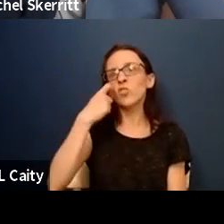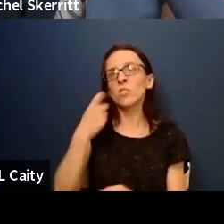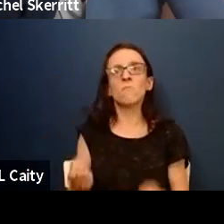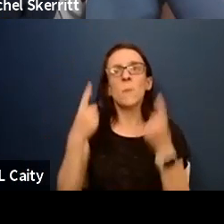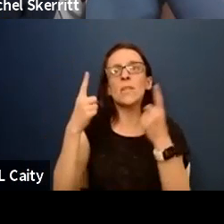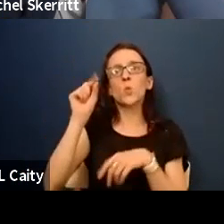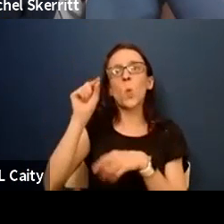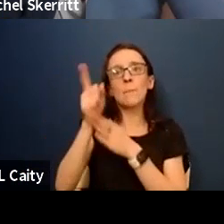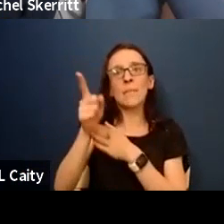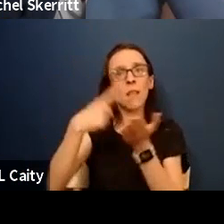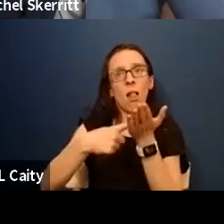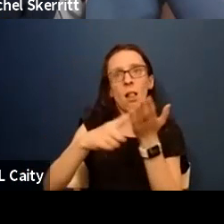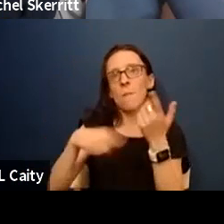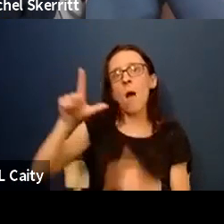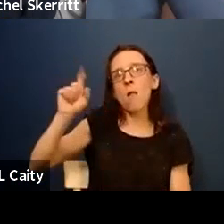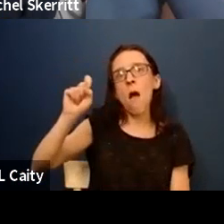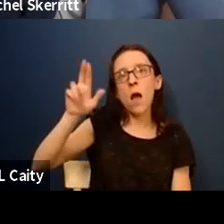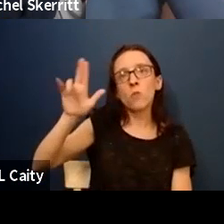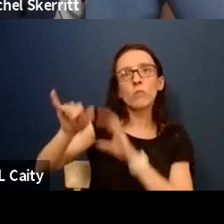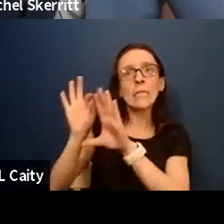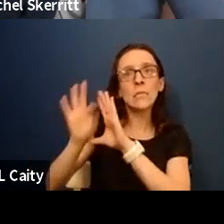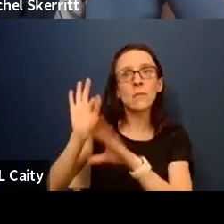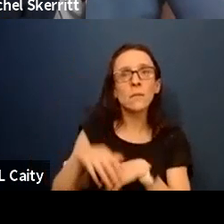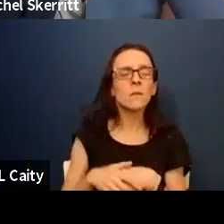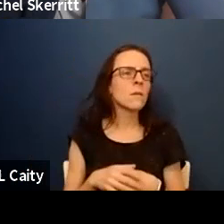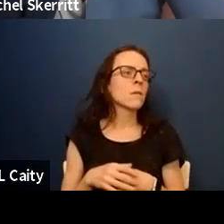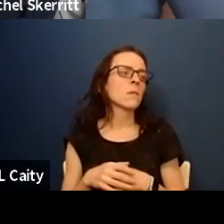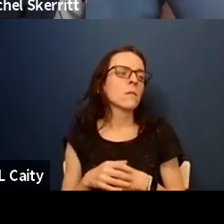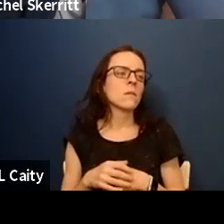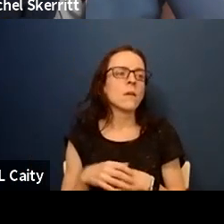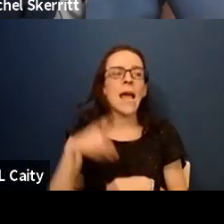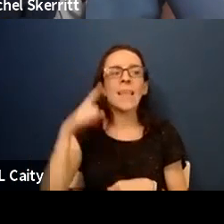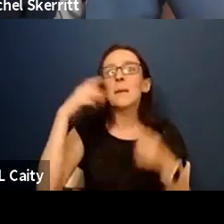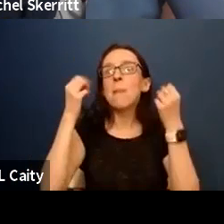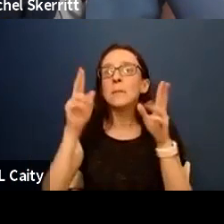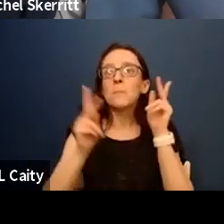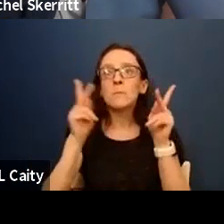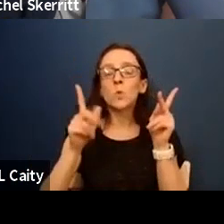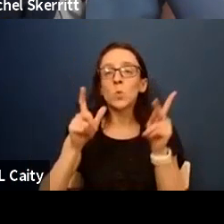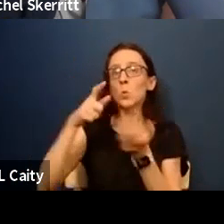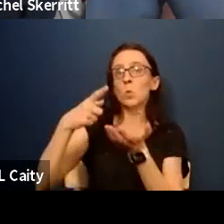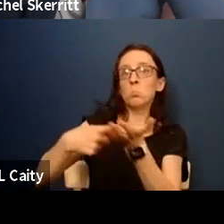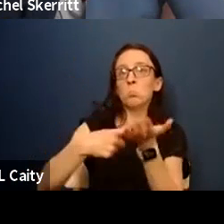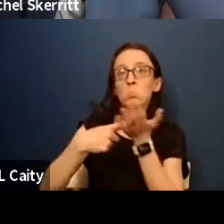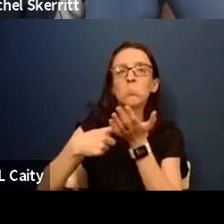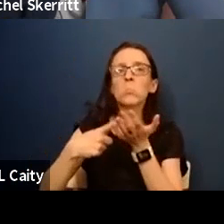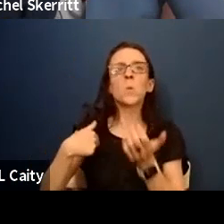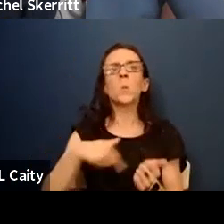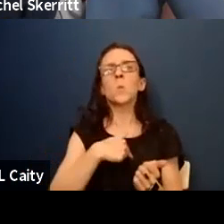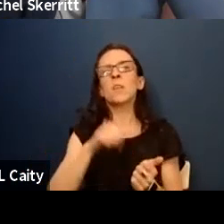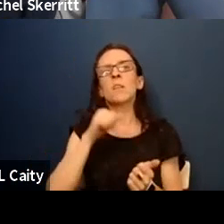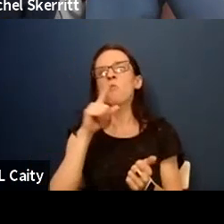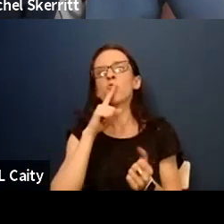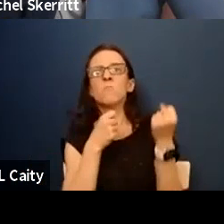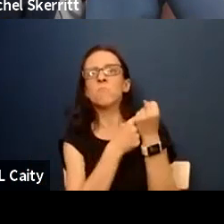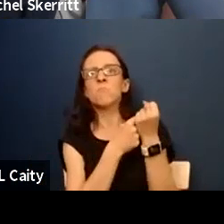lottery, and I think that quite a few of the people who spoke about it were not really in favor of it.